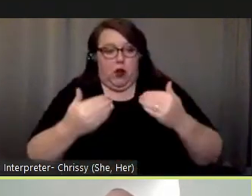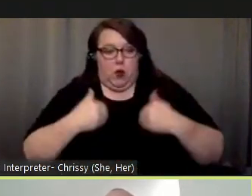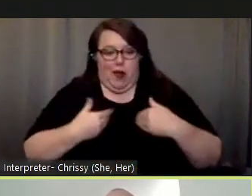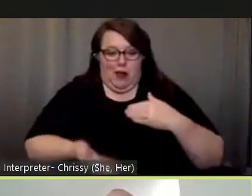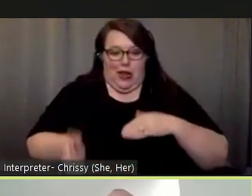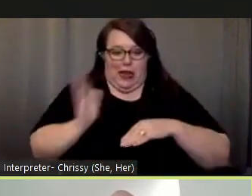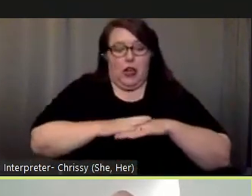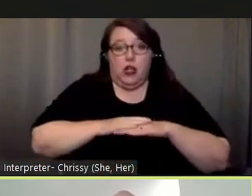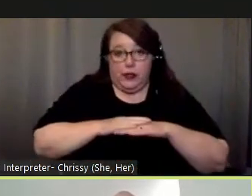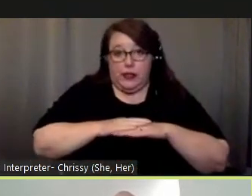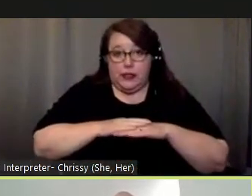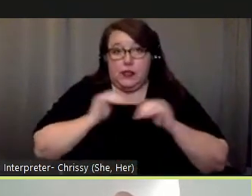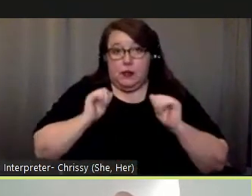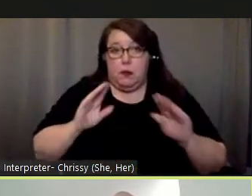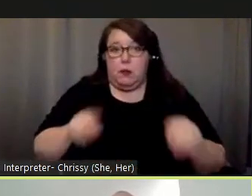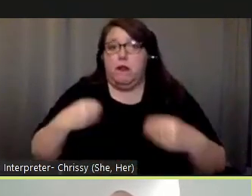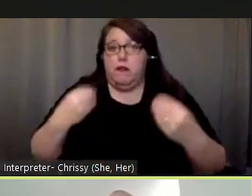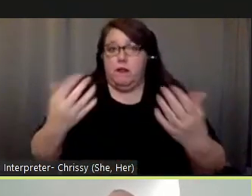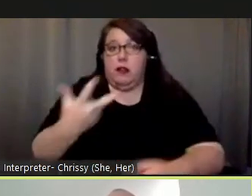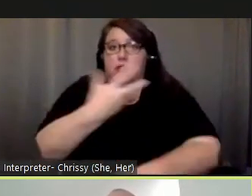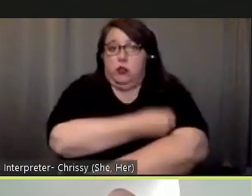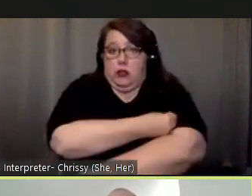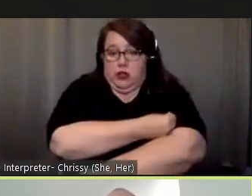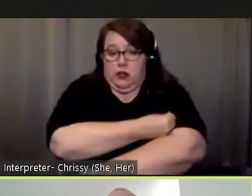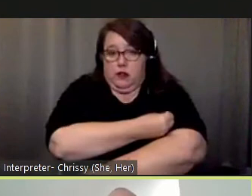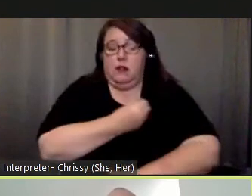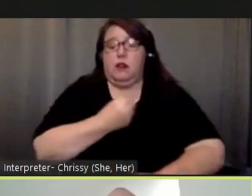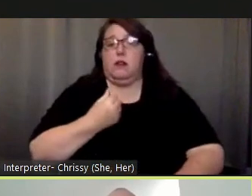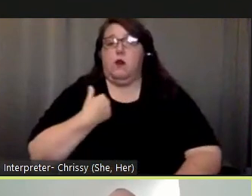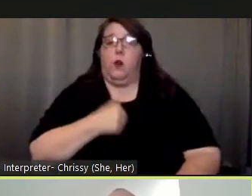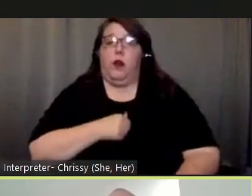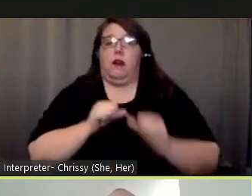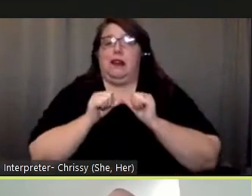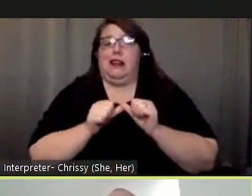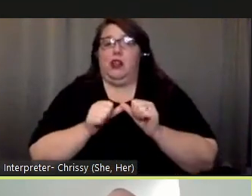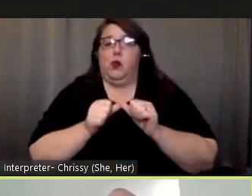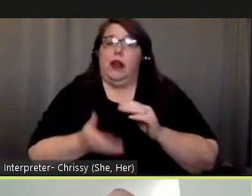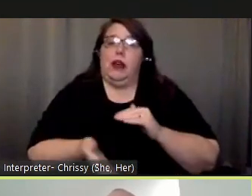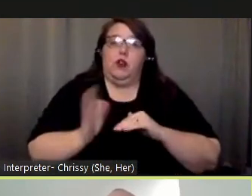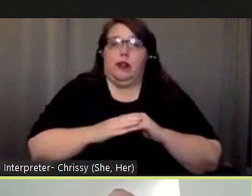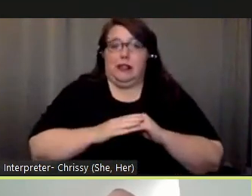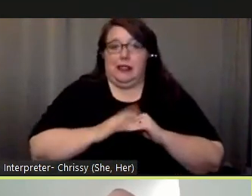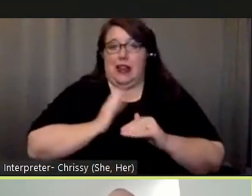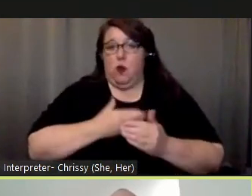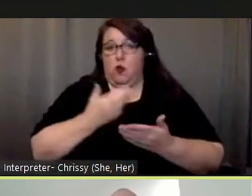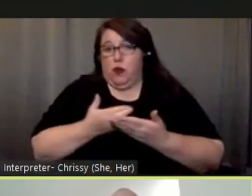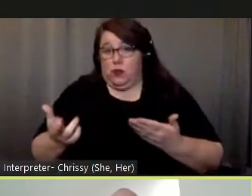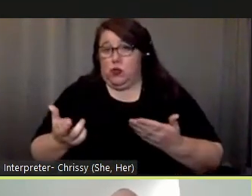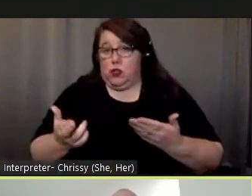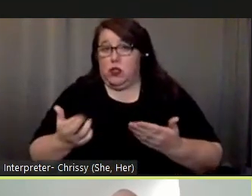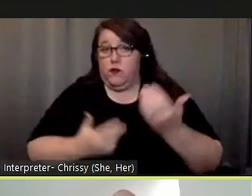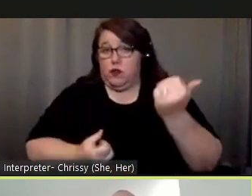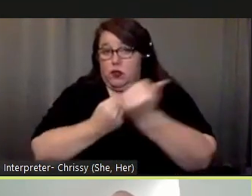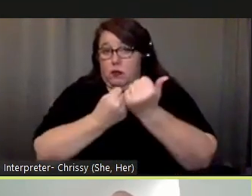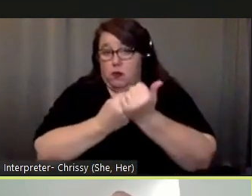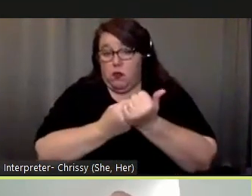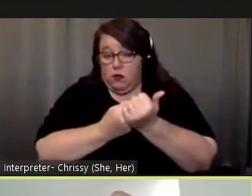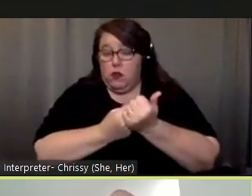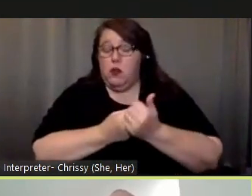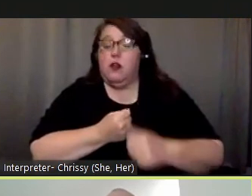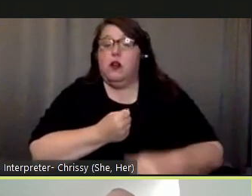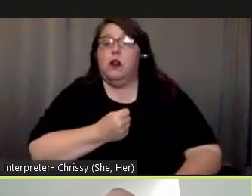this vaccine. That we are continually increasing the resources that we have to support them, looking at our